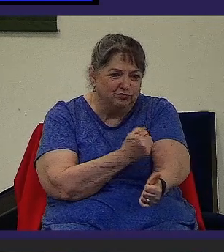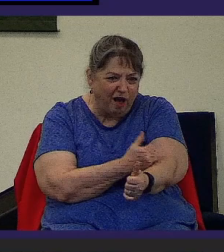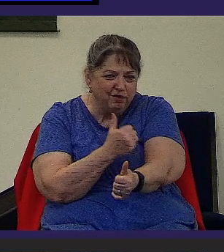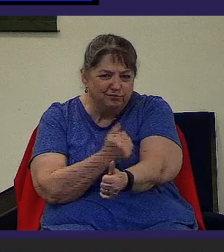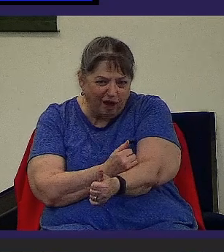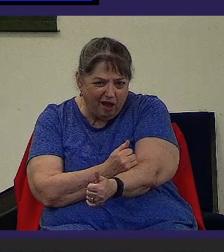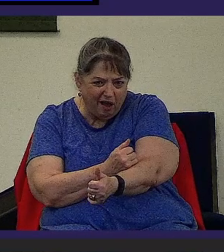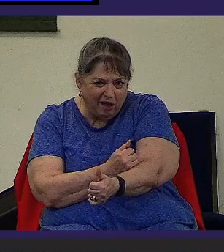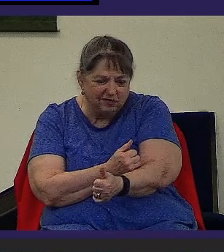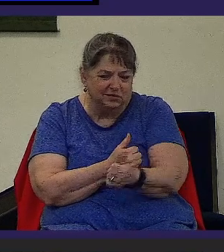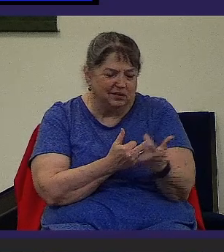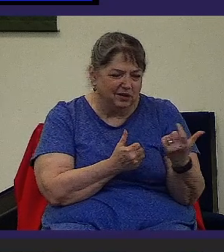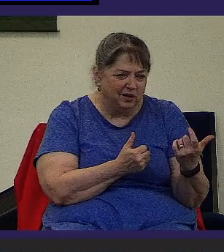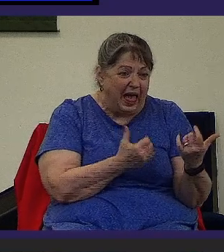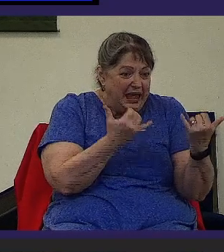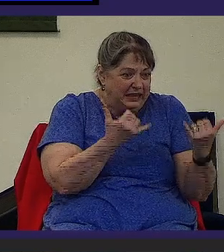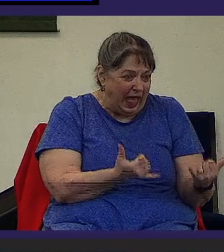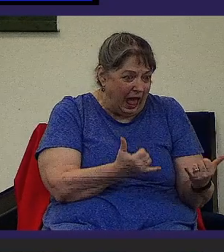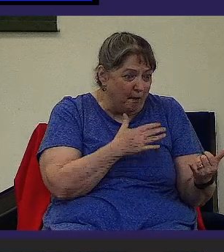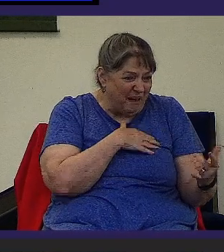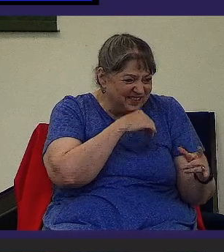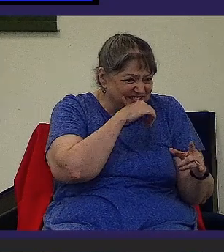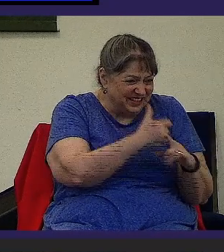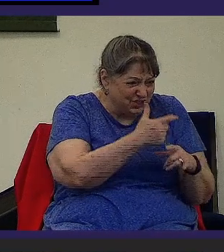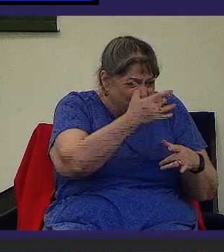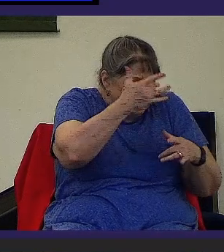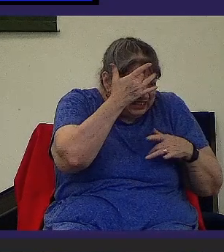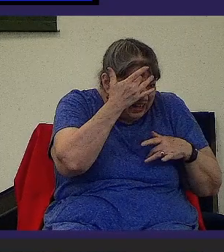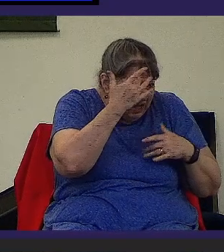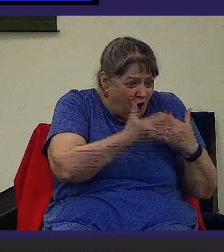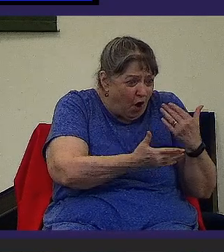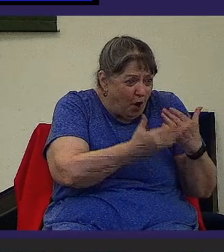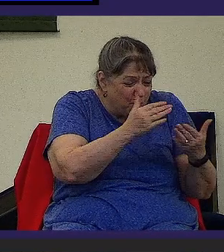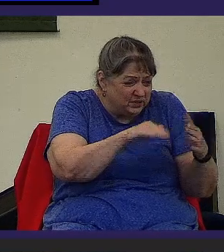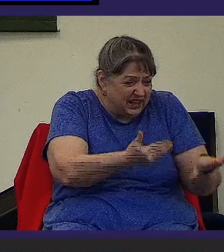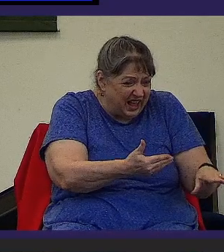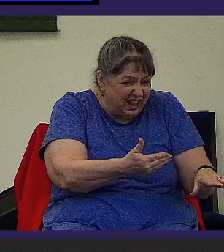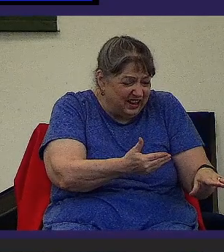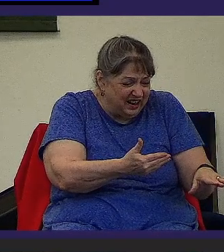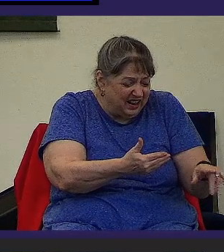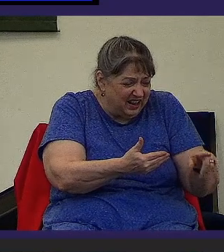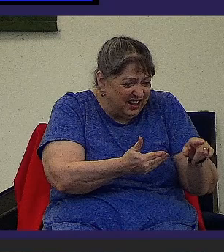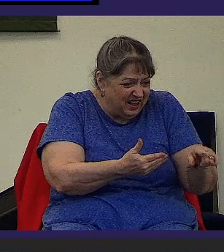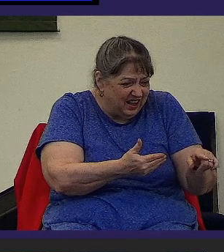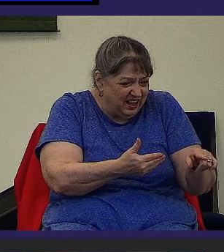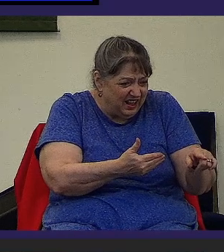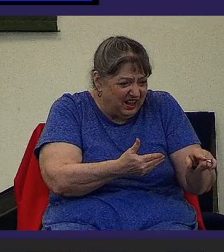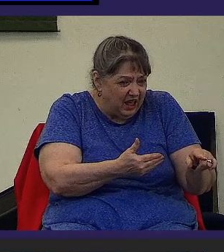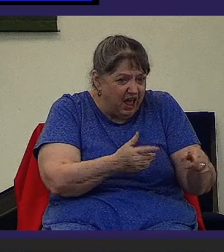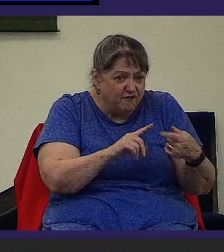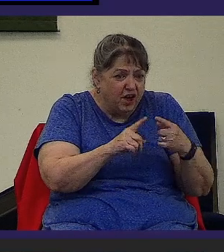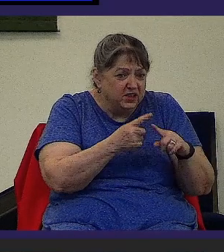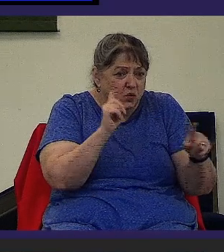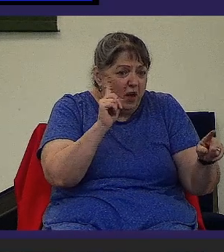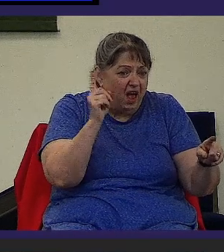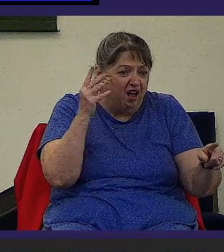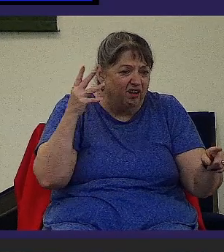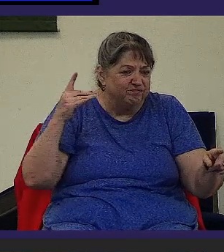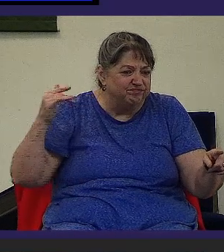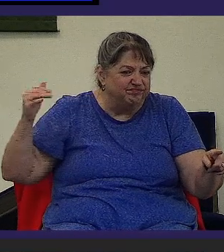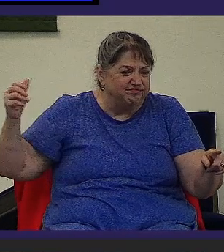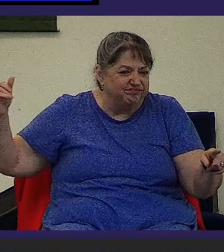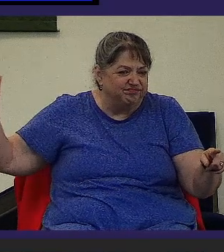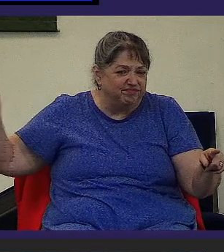ask for forgiveness for encouraging her to take heroin and to destroy her lives those